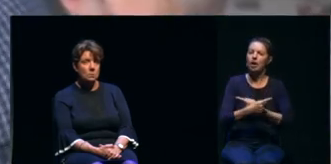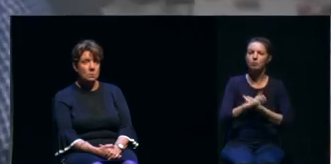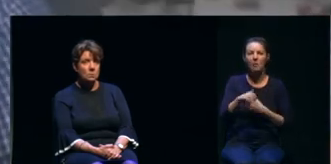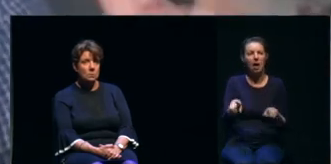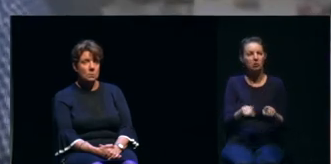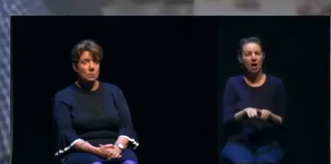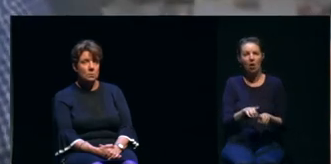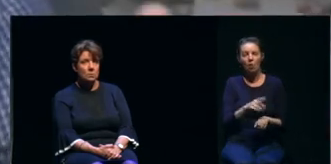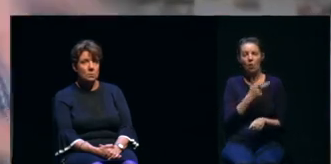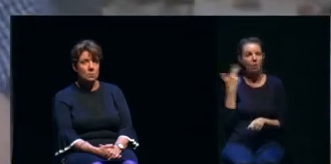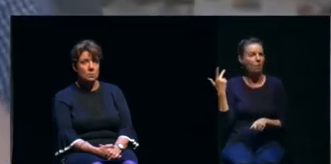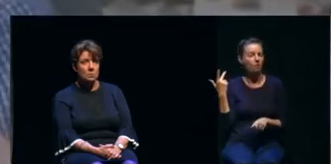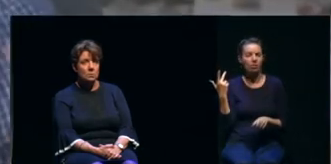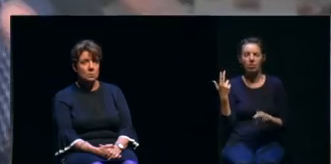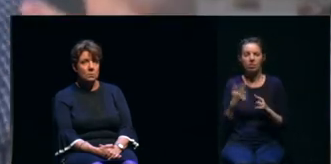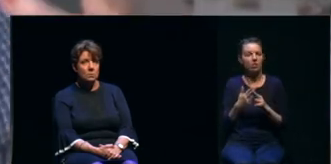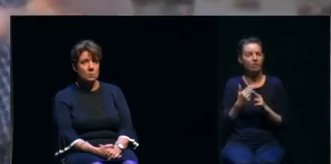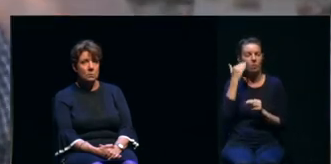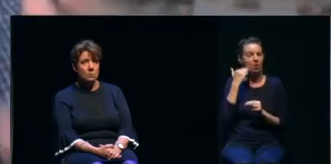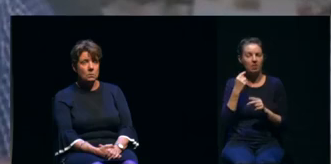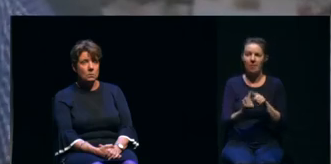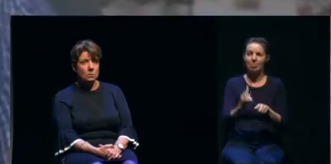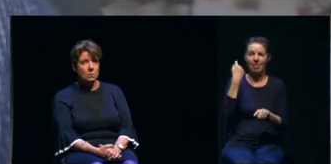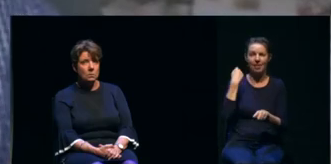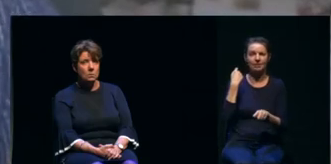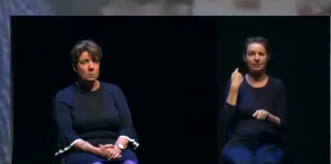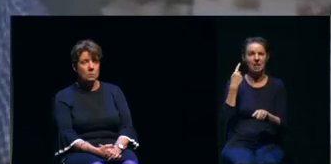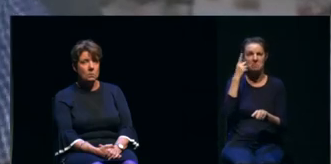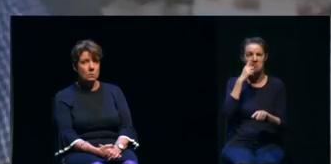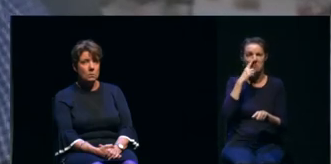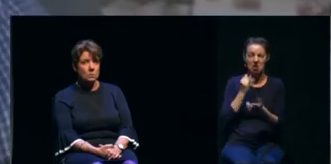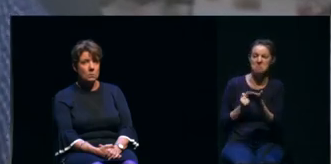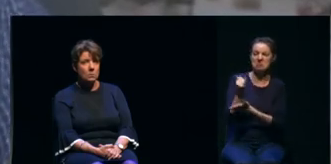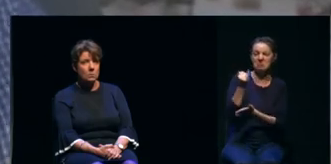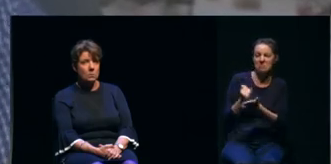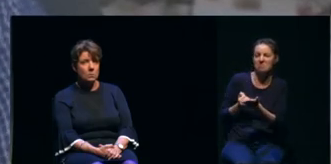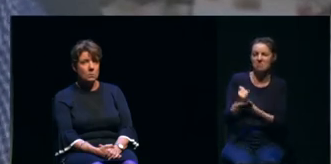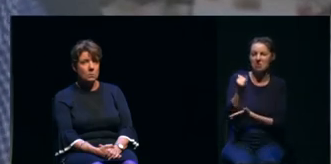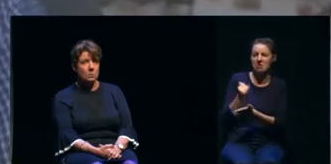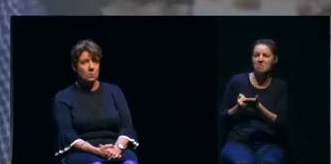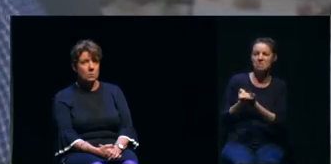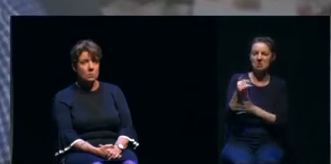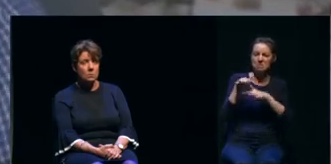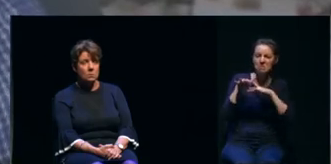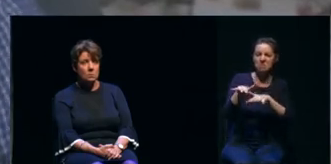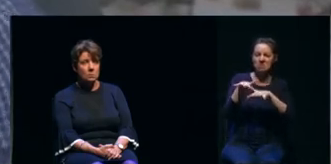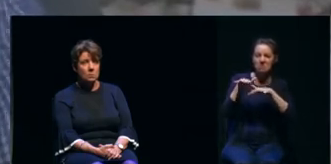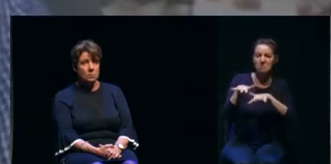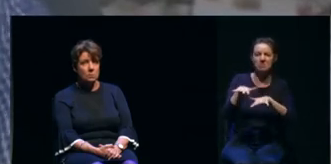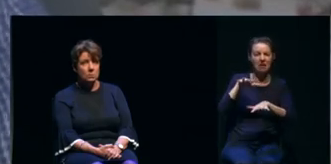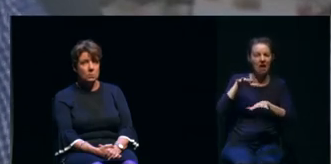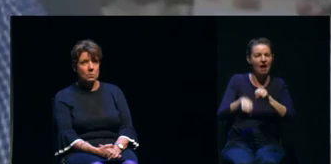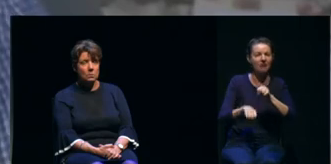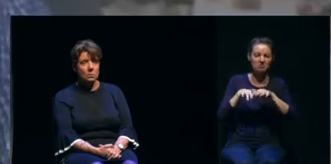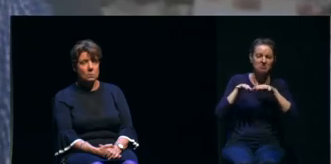field for women out there. Like, kind of anybody, women were being torn apart. The tone was constantly hectoring and negative and hateful to